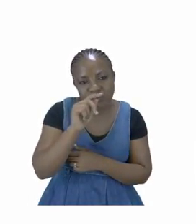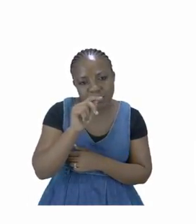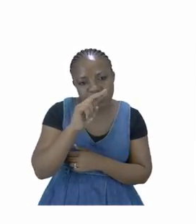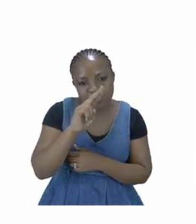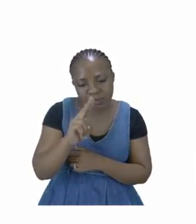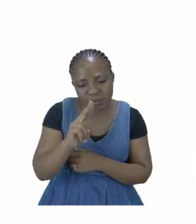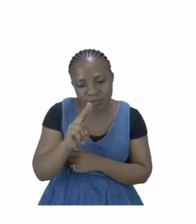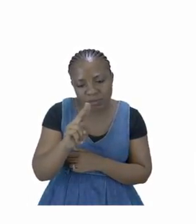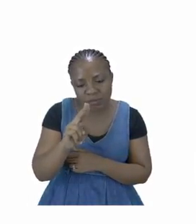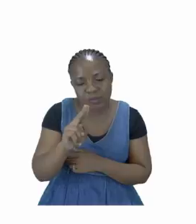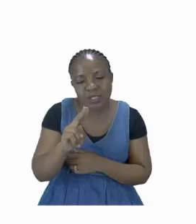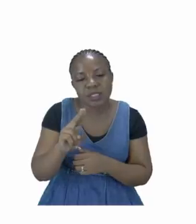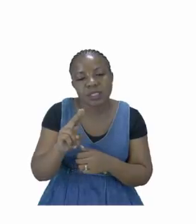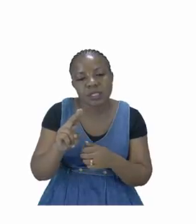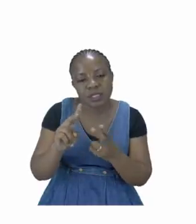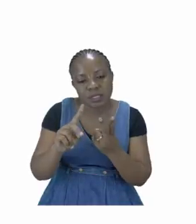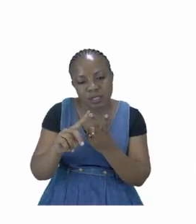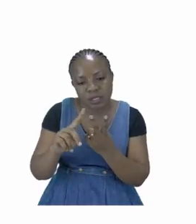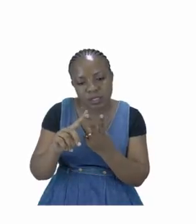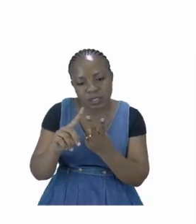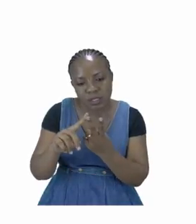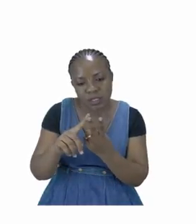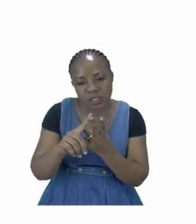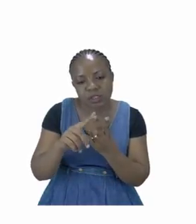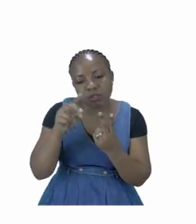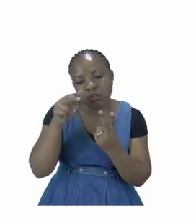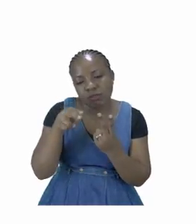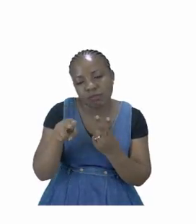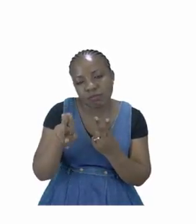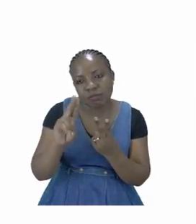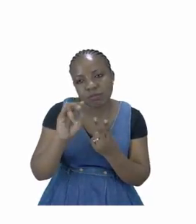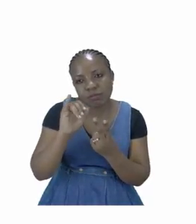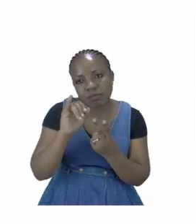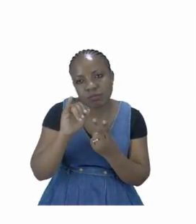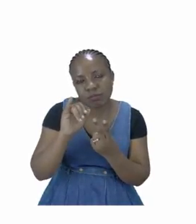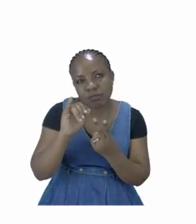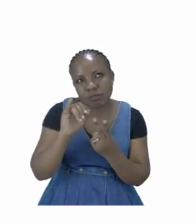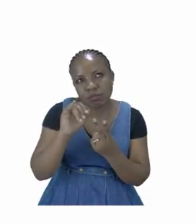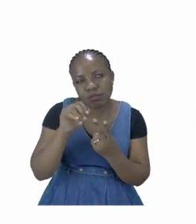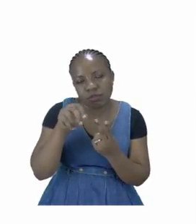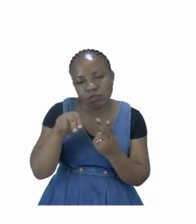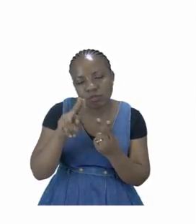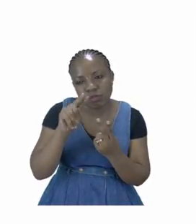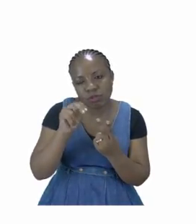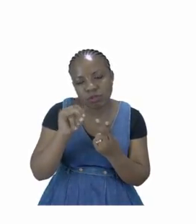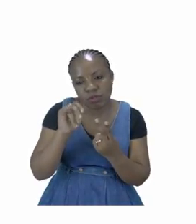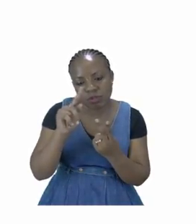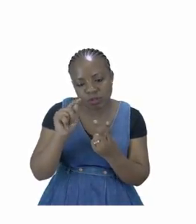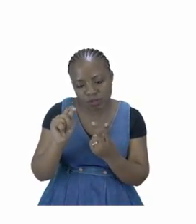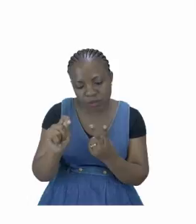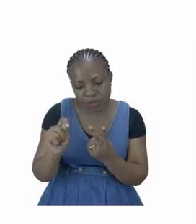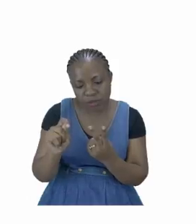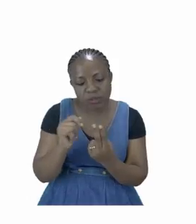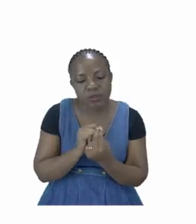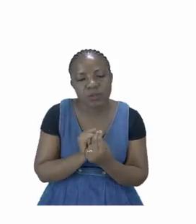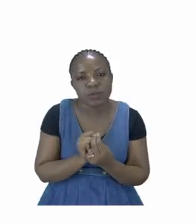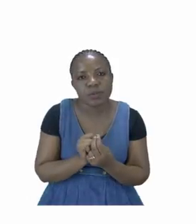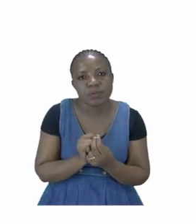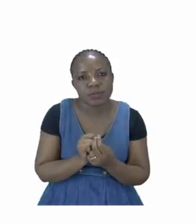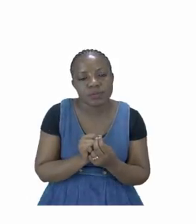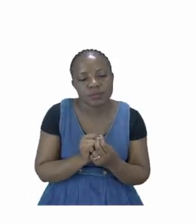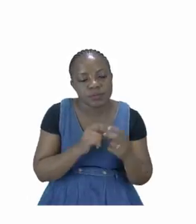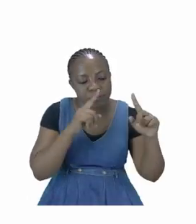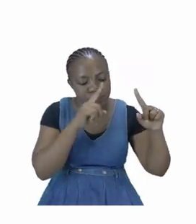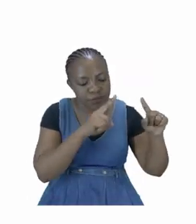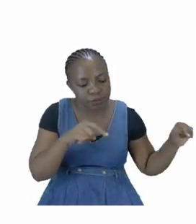Units. These are the people that are going to help us get to our answers. Let's take a look at the board and I will do